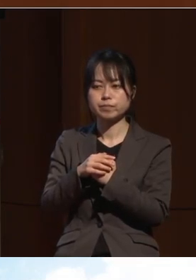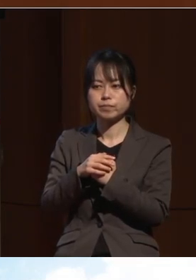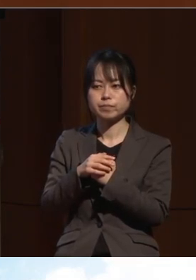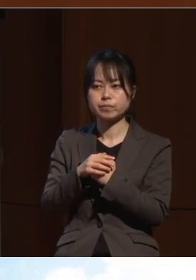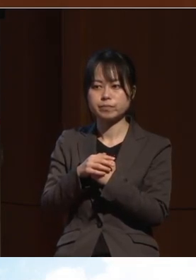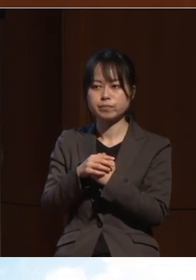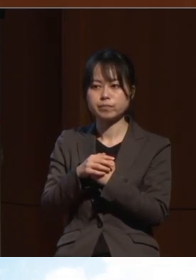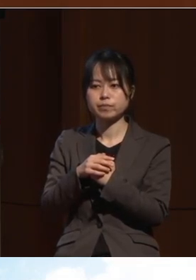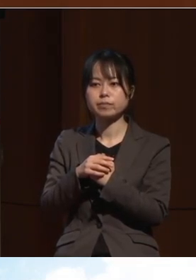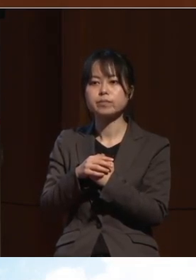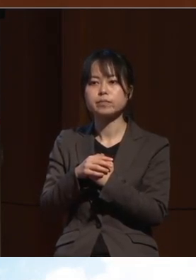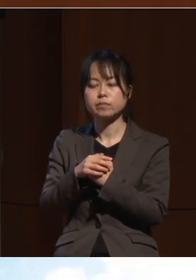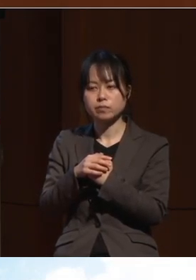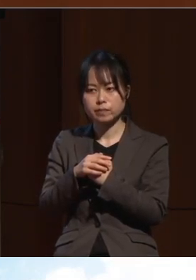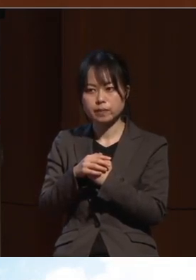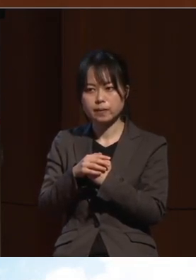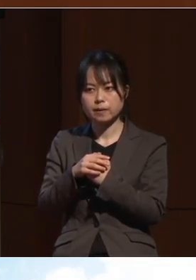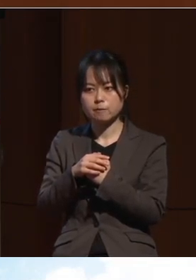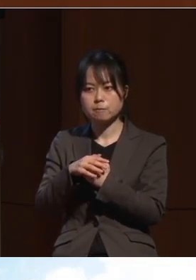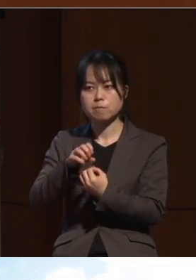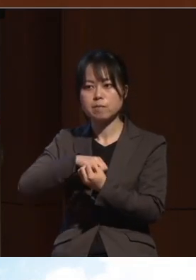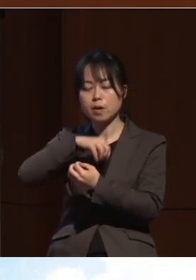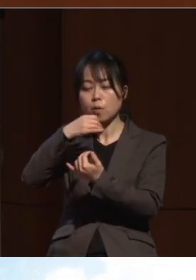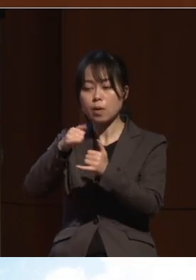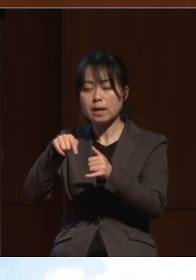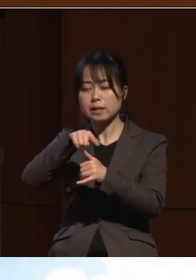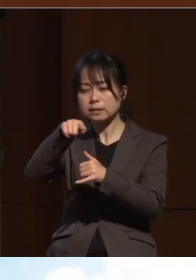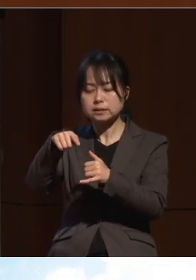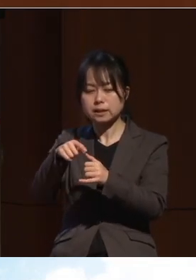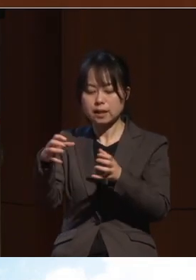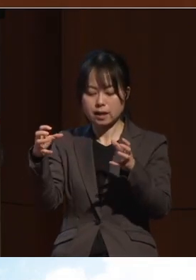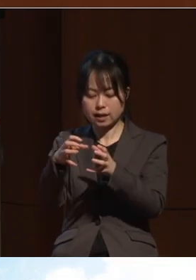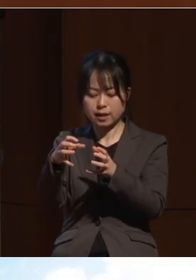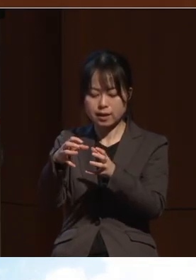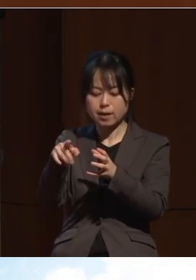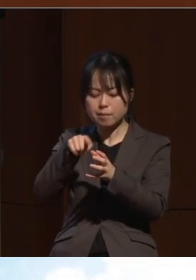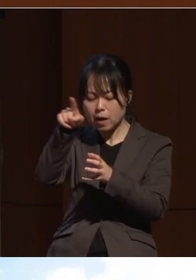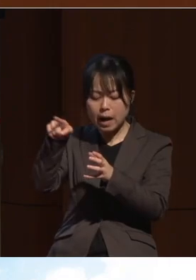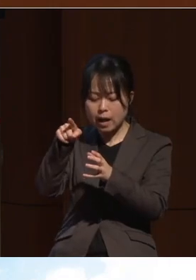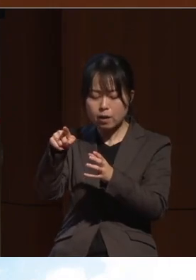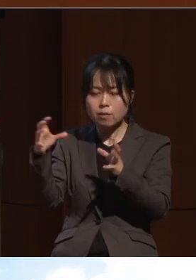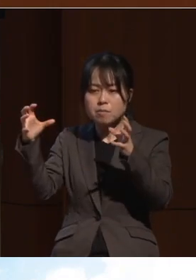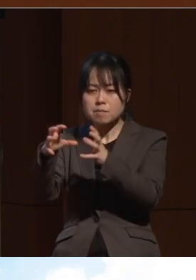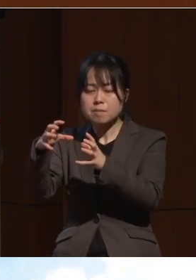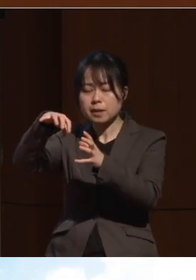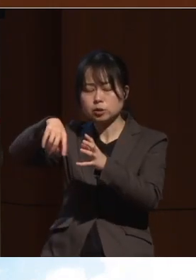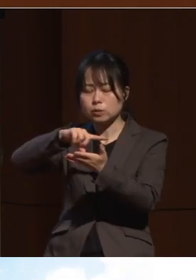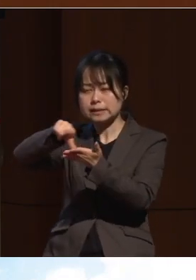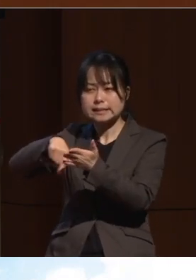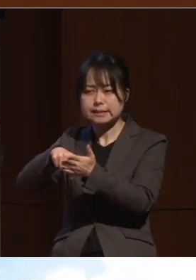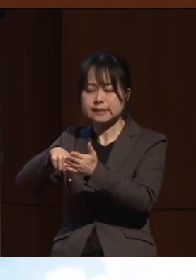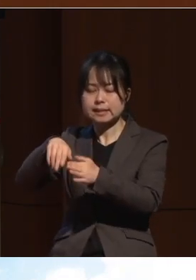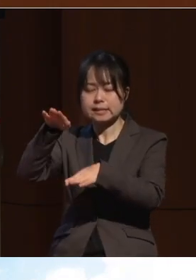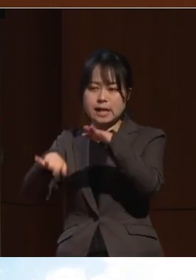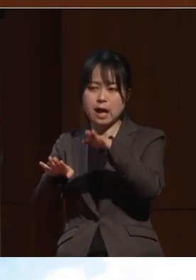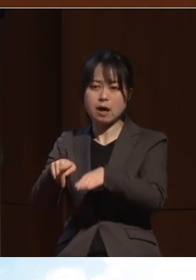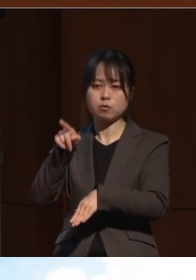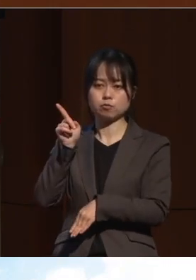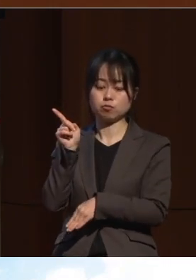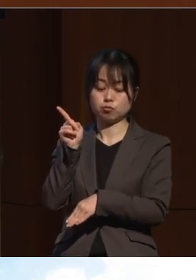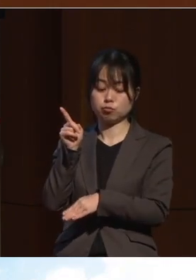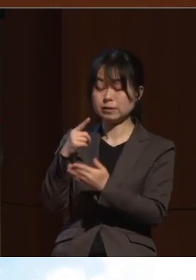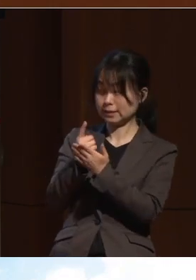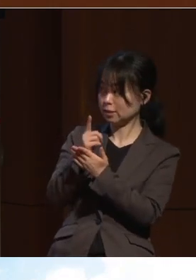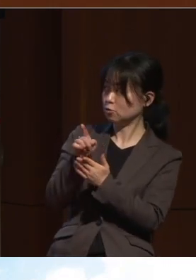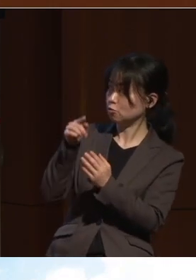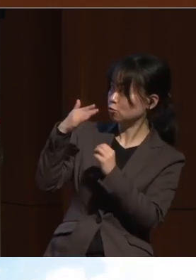defined geographical areas. The maps on the left show that from 2 years ago, but projections into the future. And people essentially